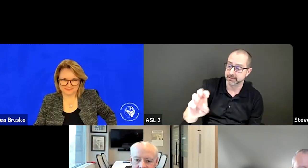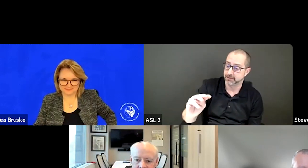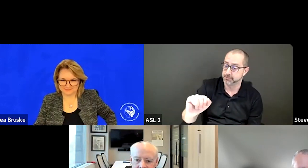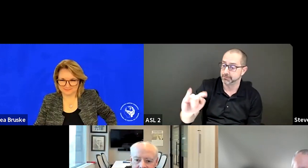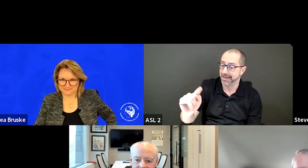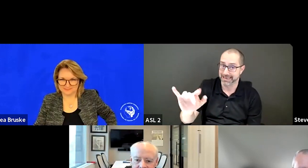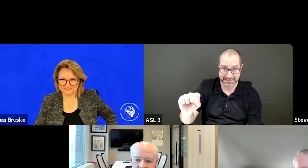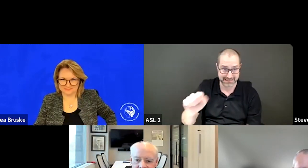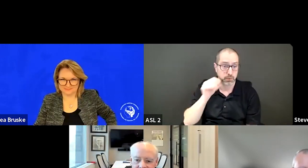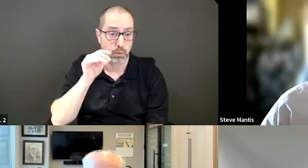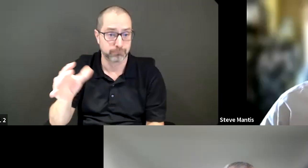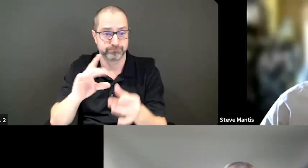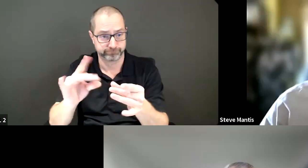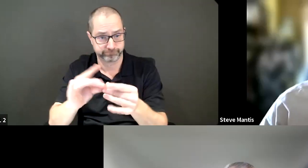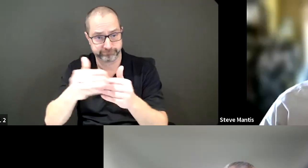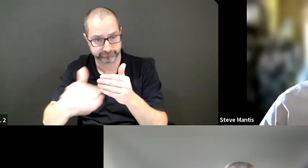day.